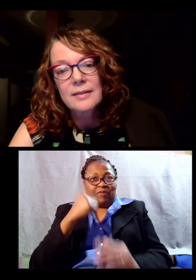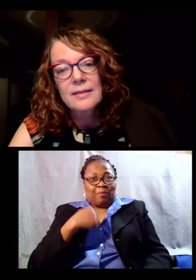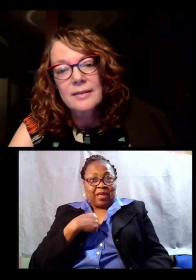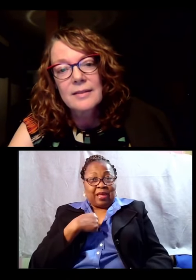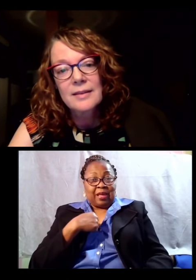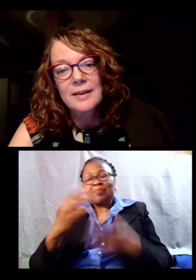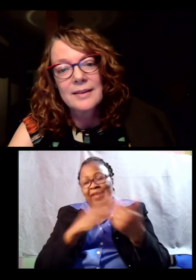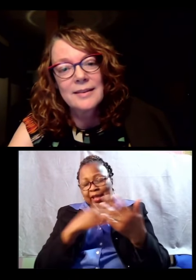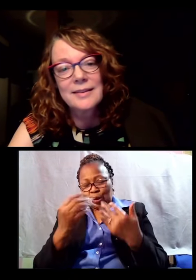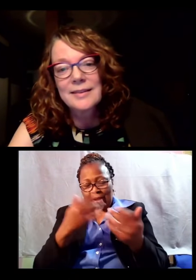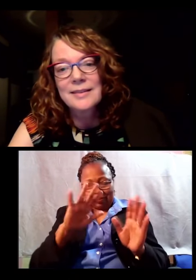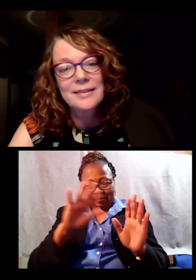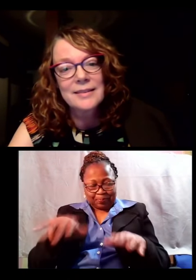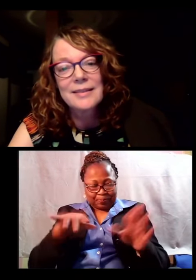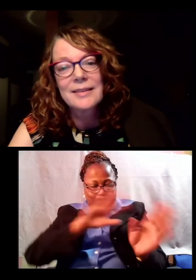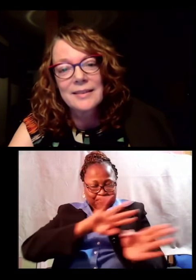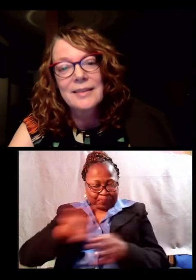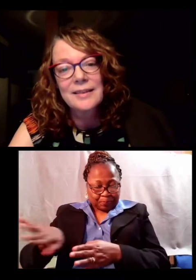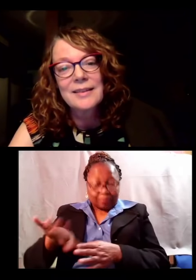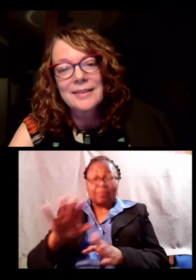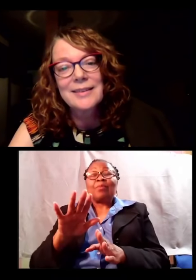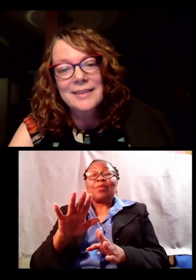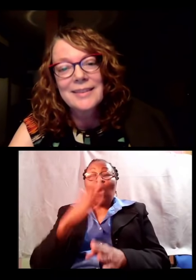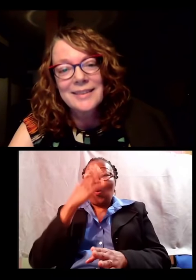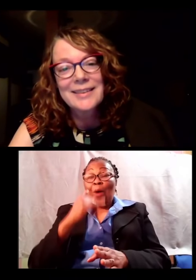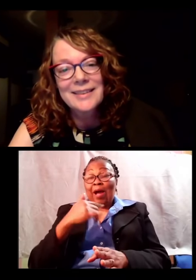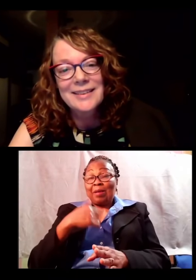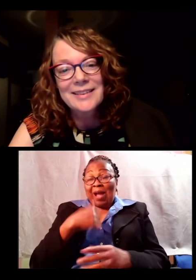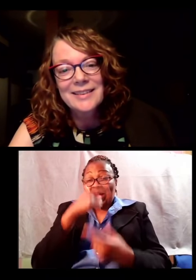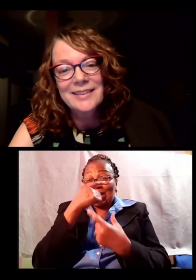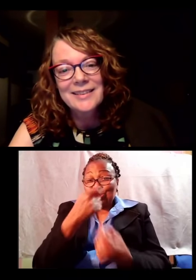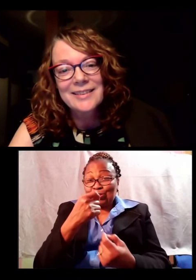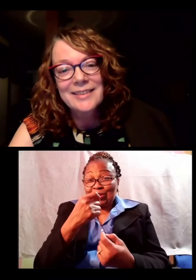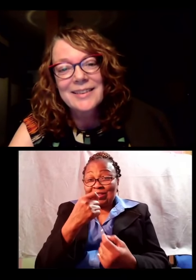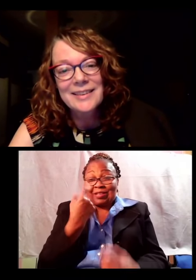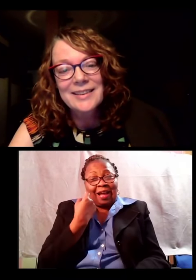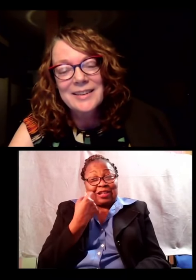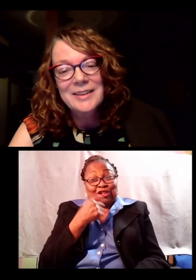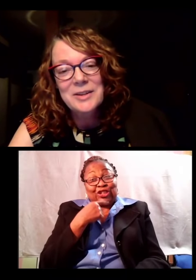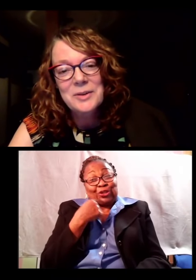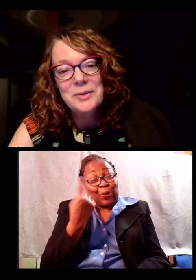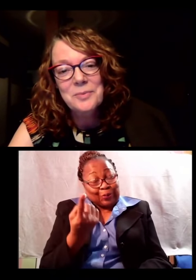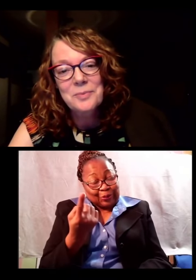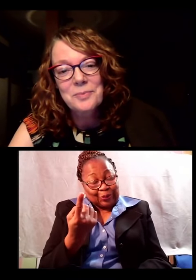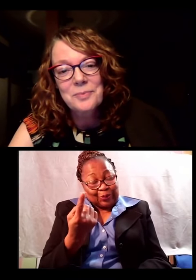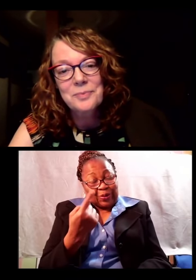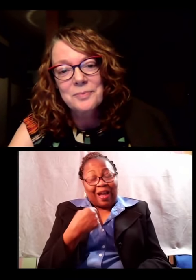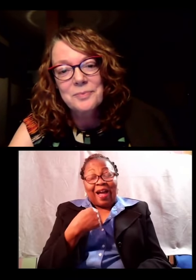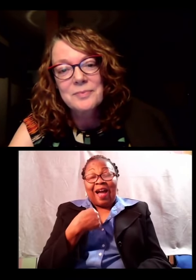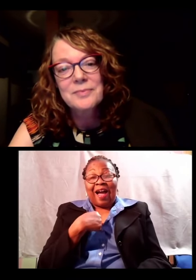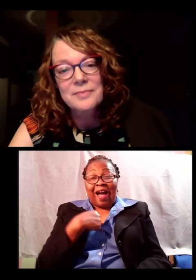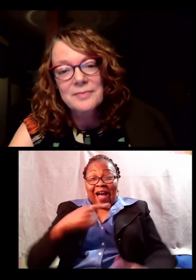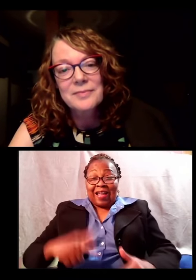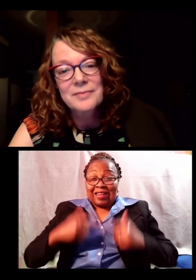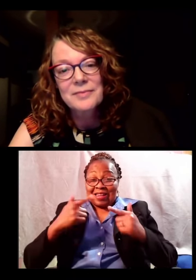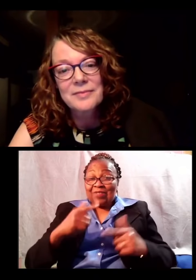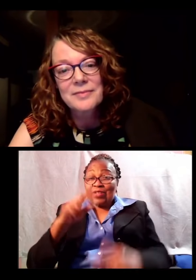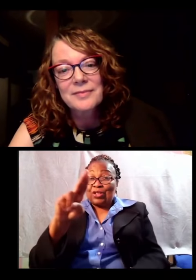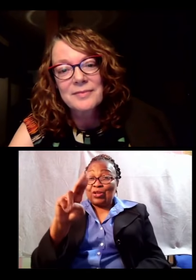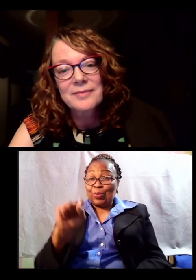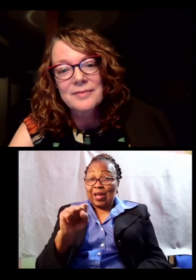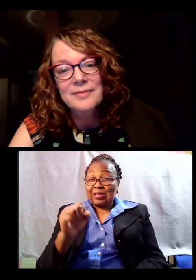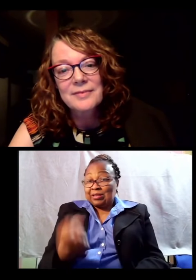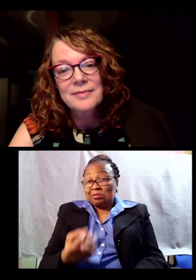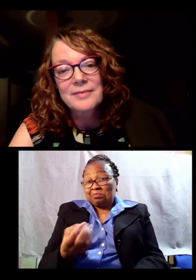Anyway, why am I interested? Well, I just told you. I've lived in the States quite a few times and